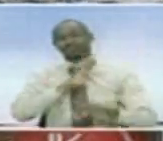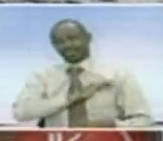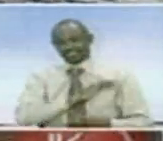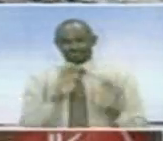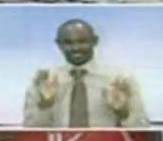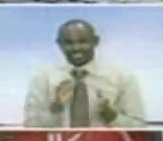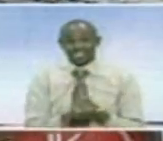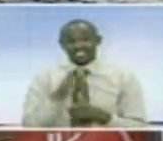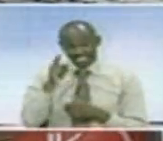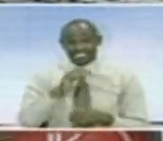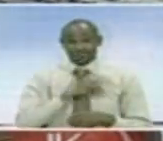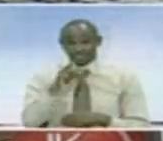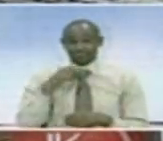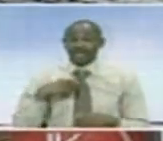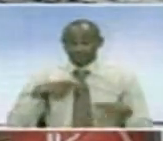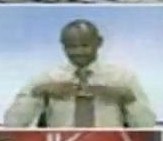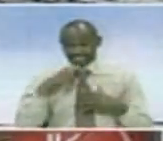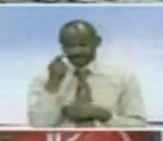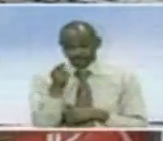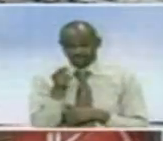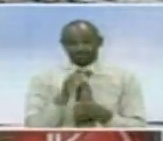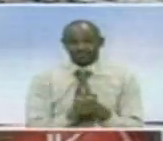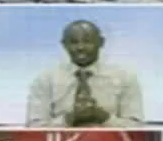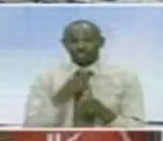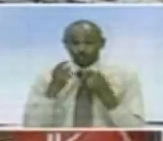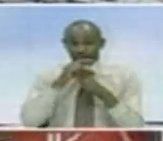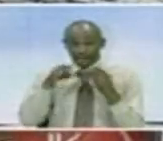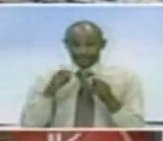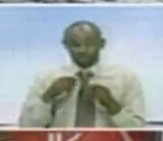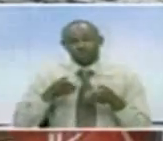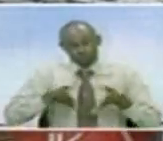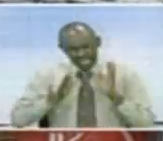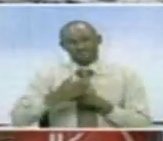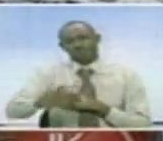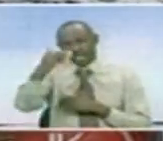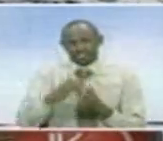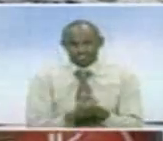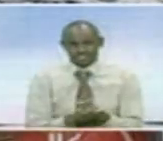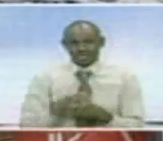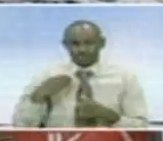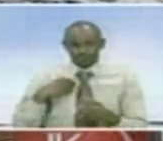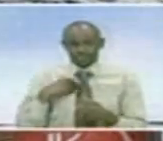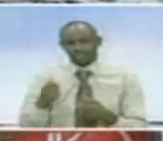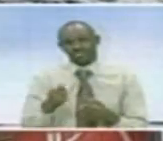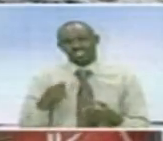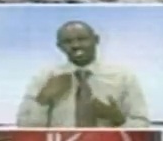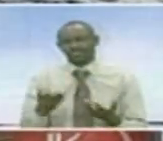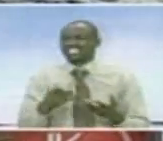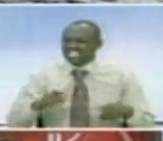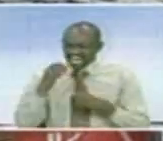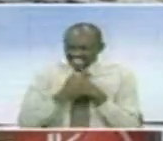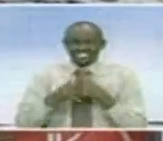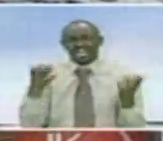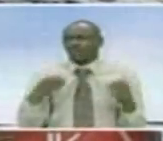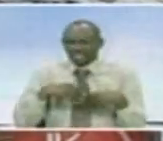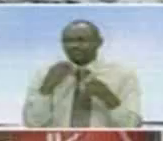enough for this part of the show. We're going to take another break, come back, and talk about the way forward. Okay. For our children, what kind of country are we leaving our